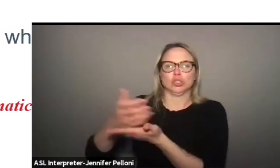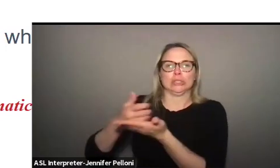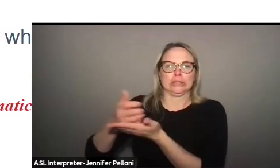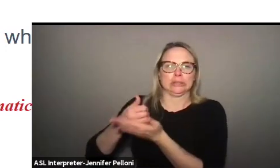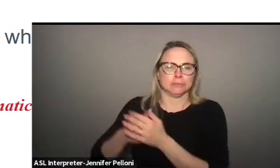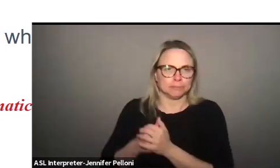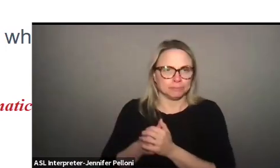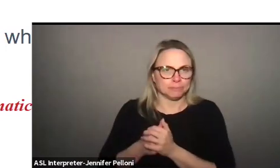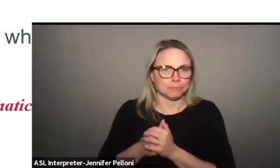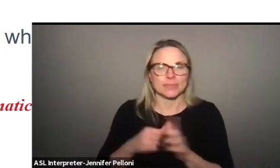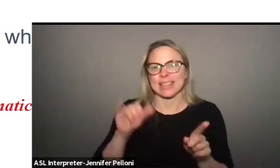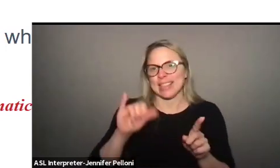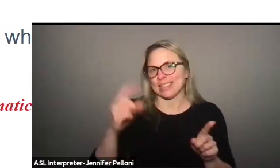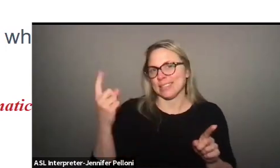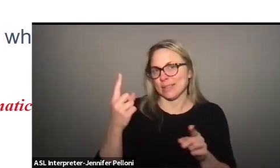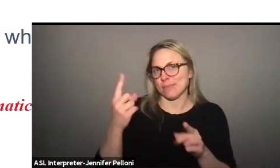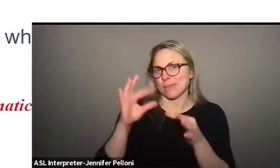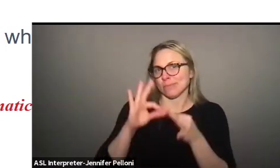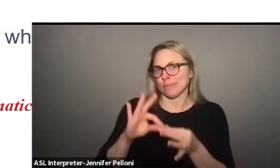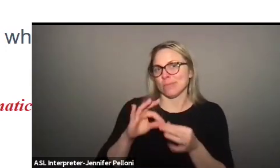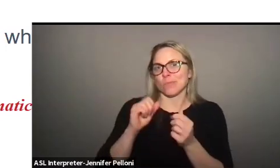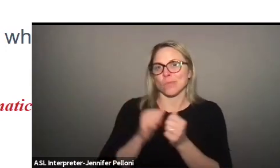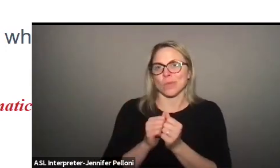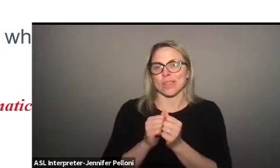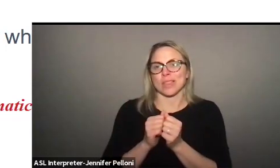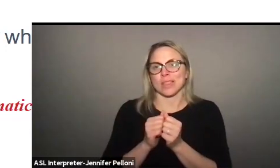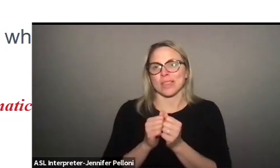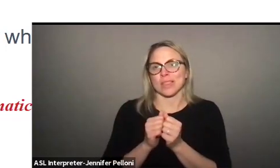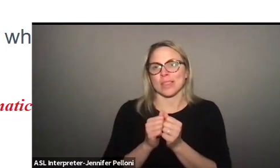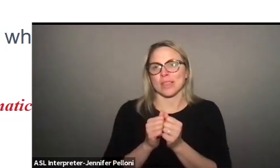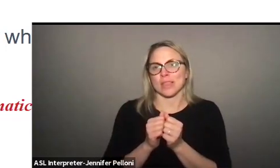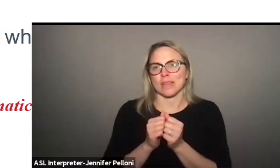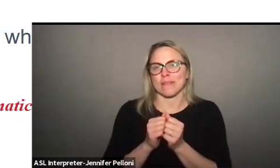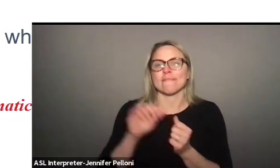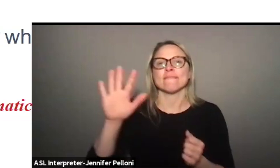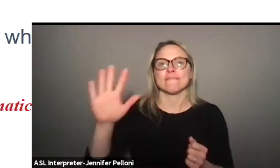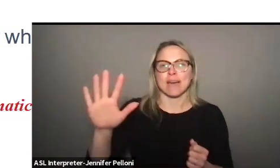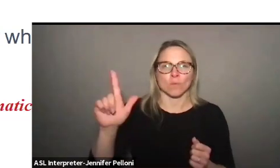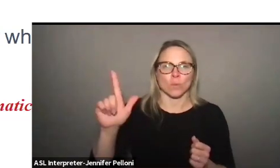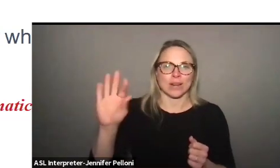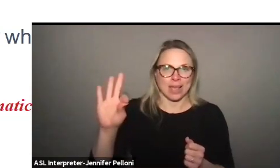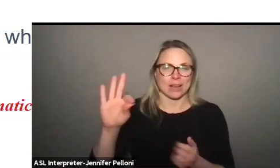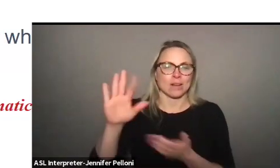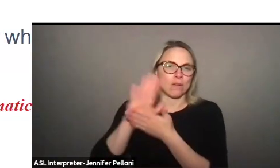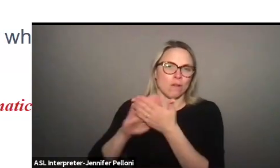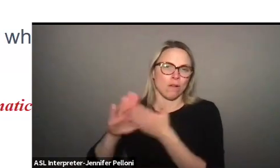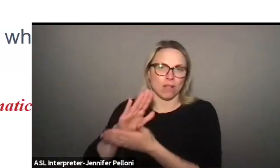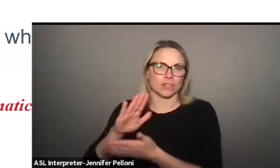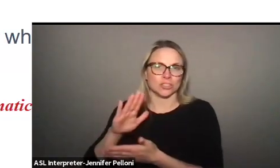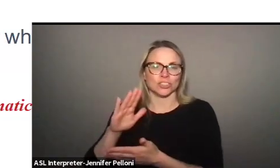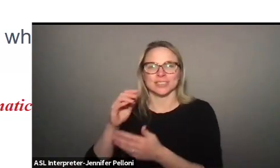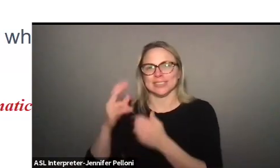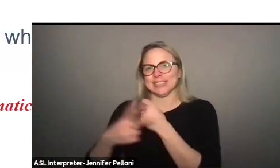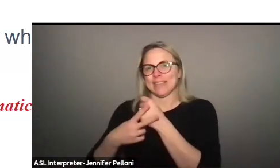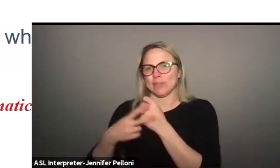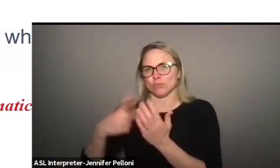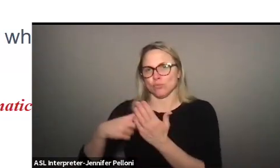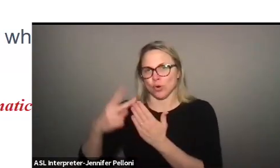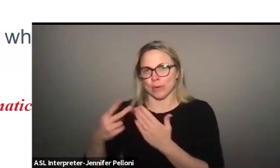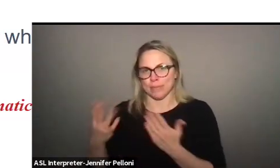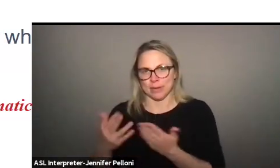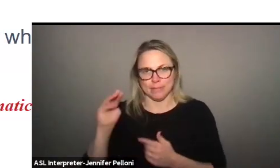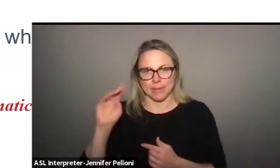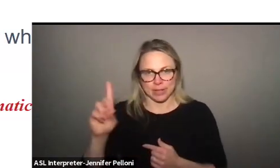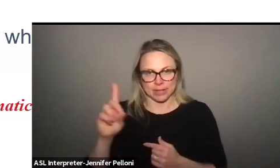And this is something that is associated with the 529 college savings programs here in Maryland. That is